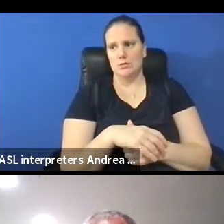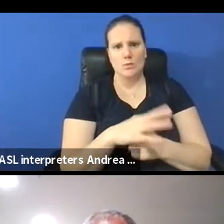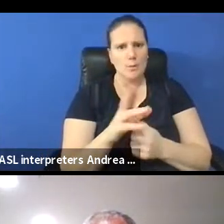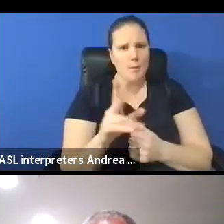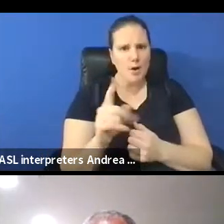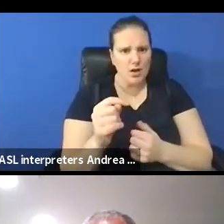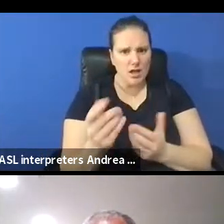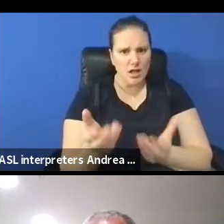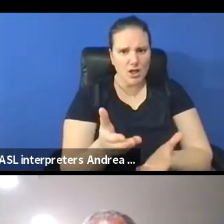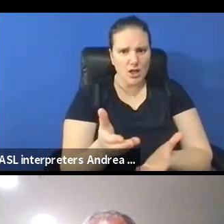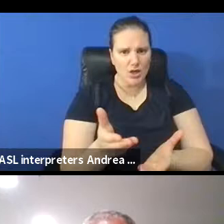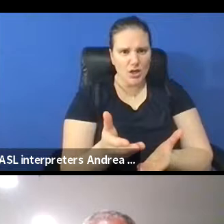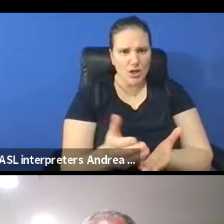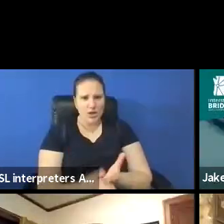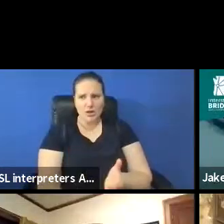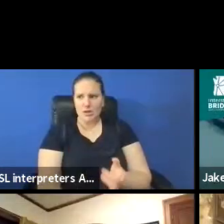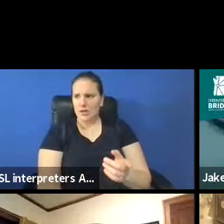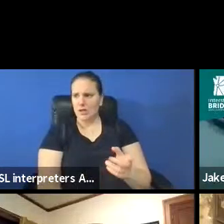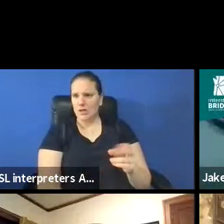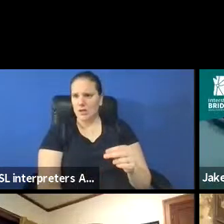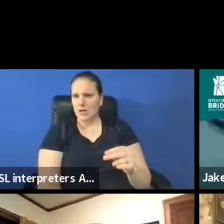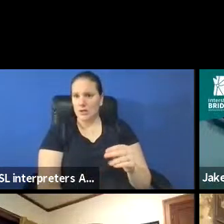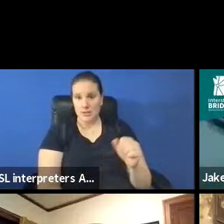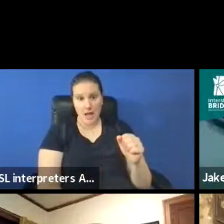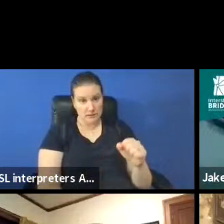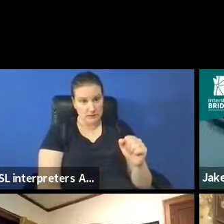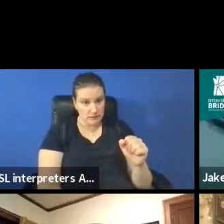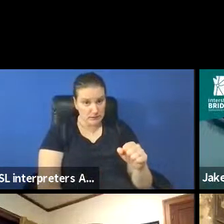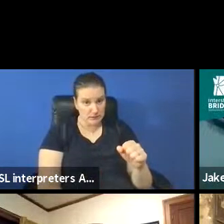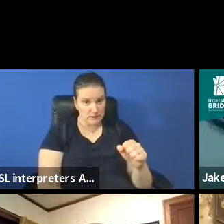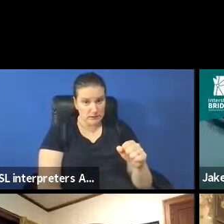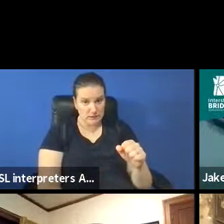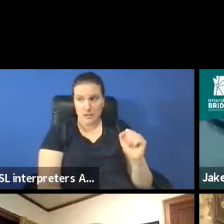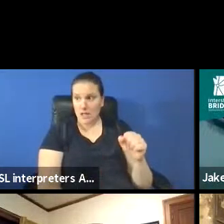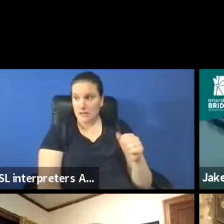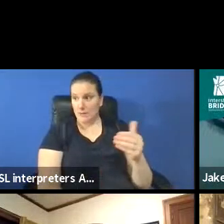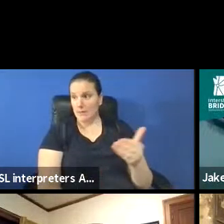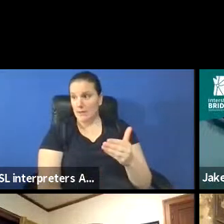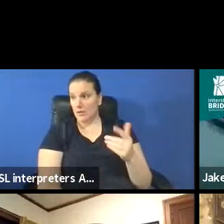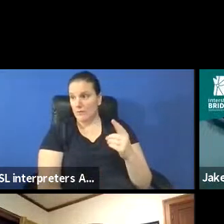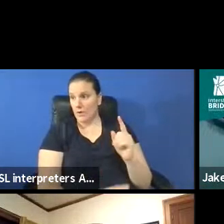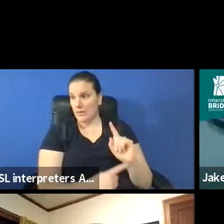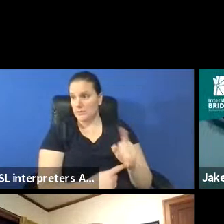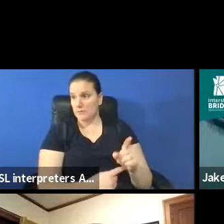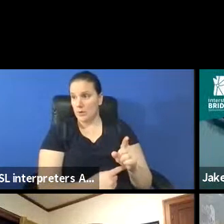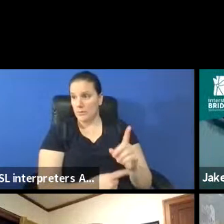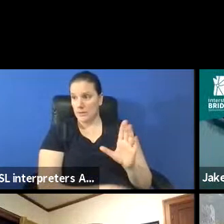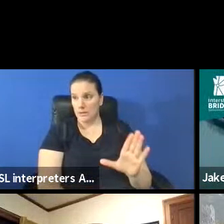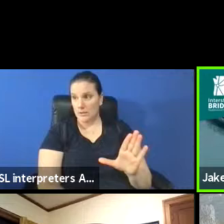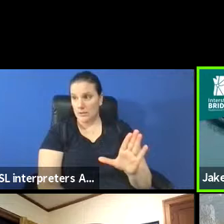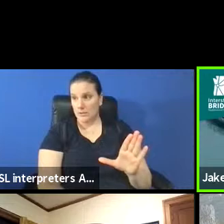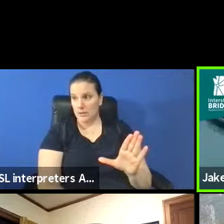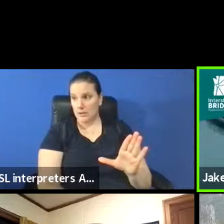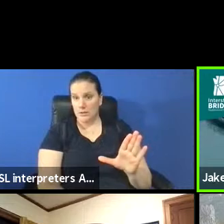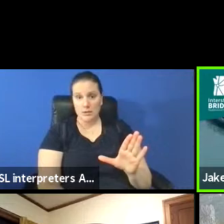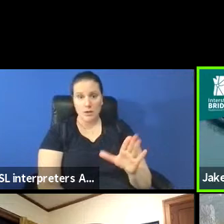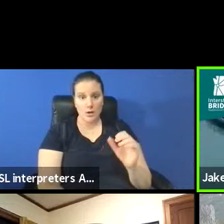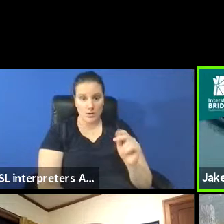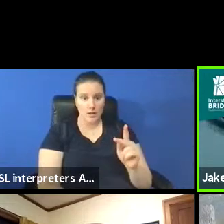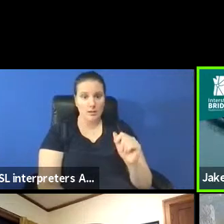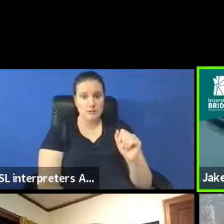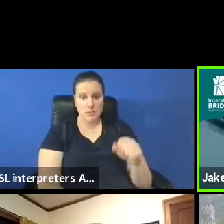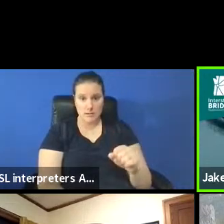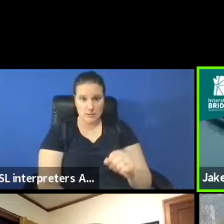here? I am. Oh, okay. I am, at least for this moment. Oh, there you are.